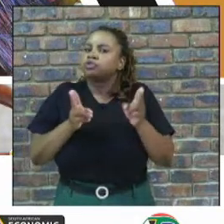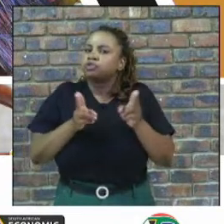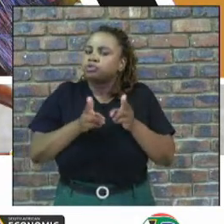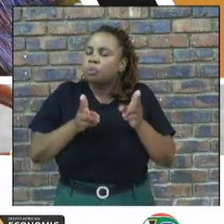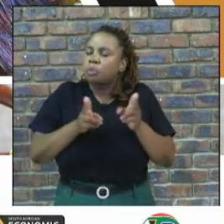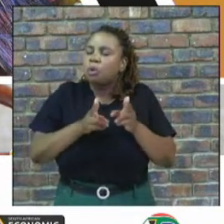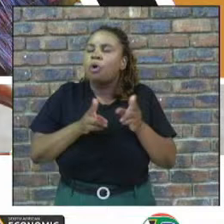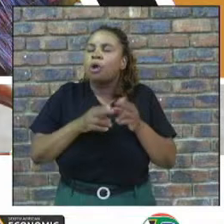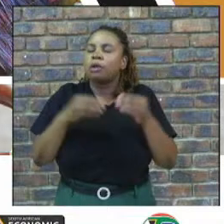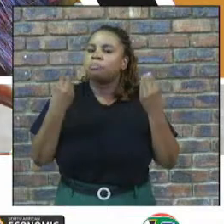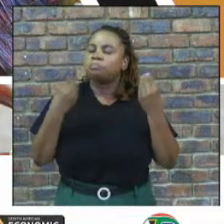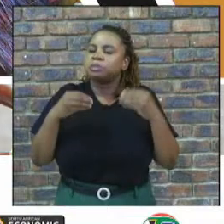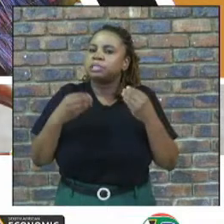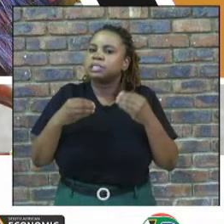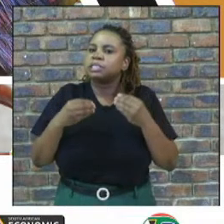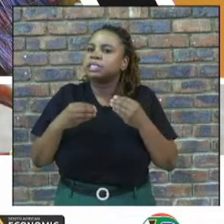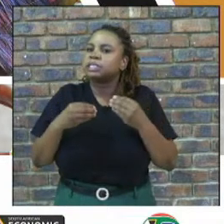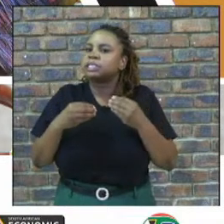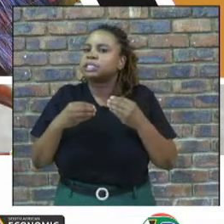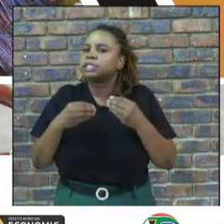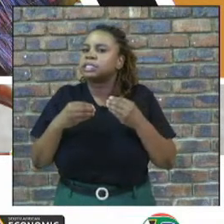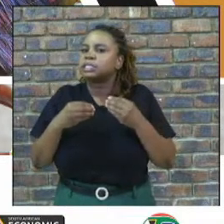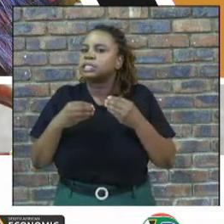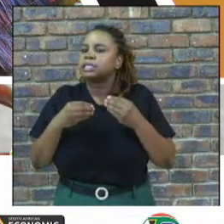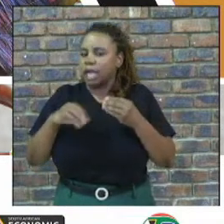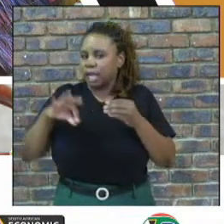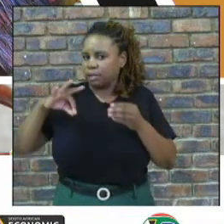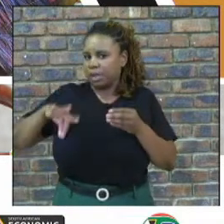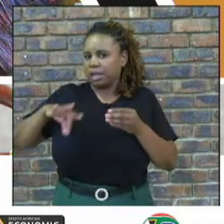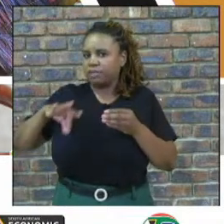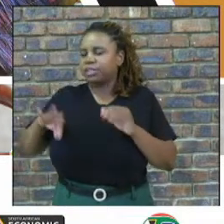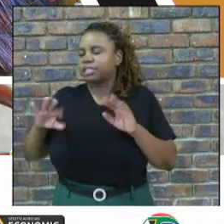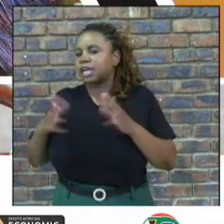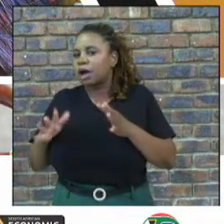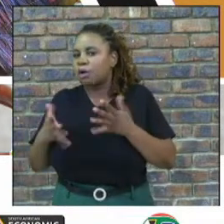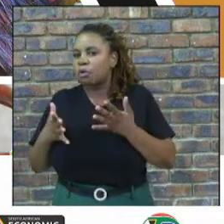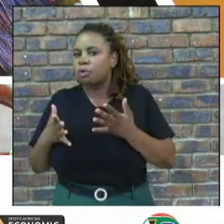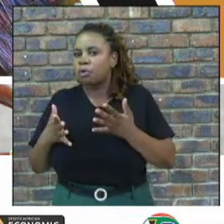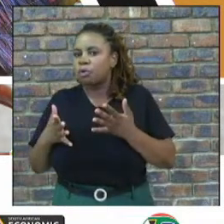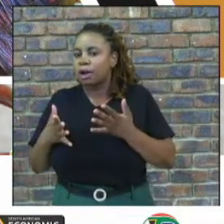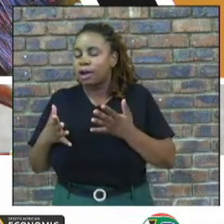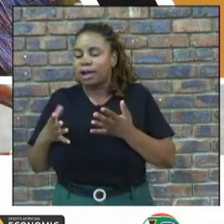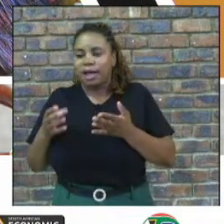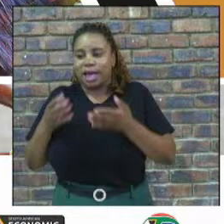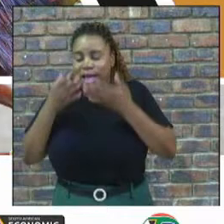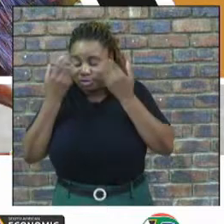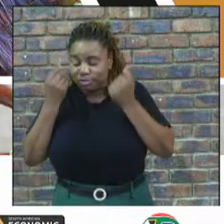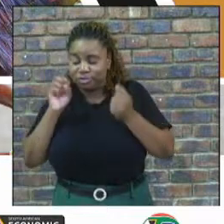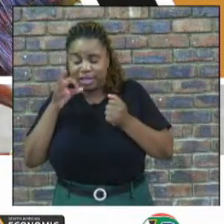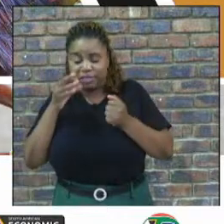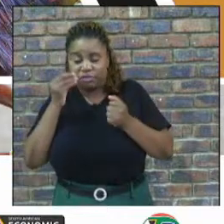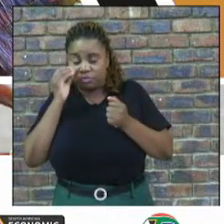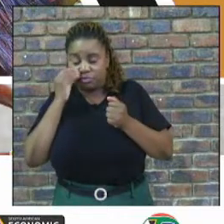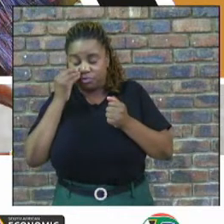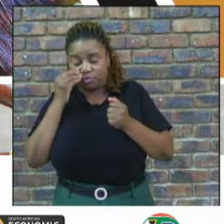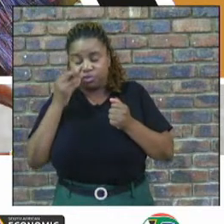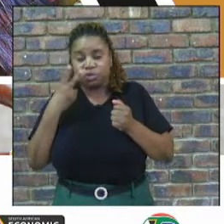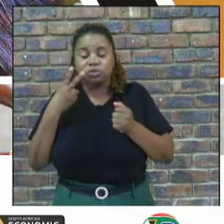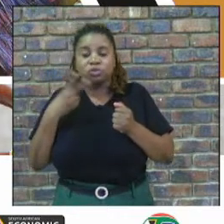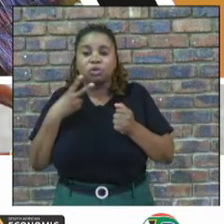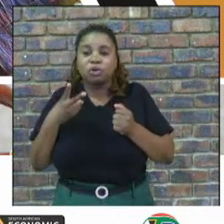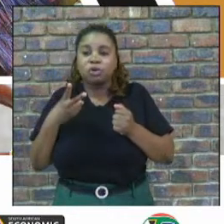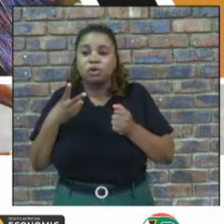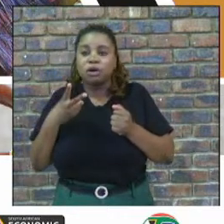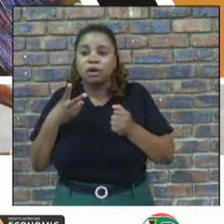enterprises benefit? I think if you've heard on the news, I don't know if community has heard,